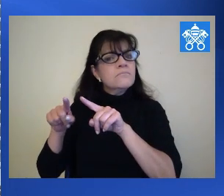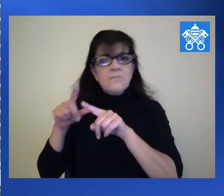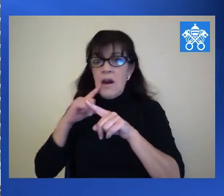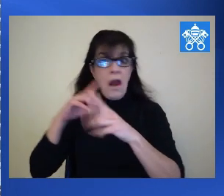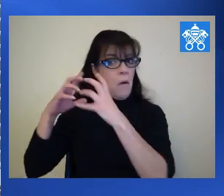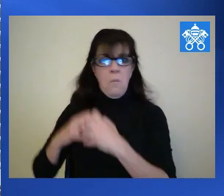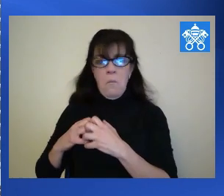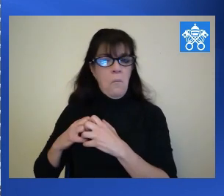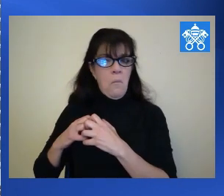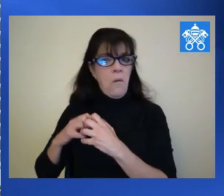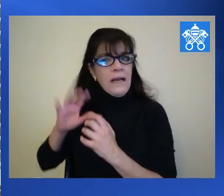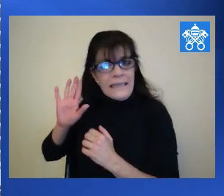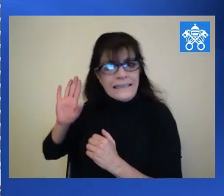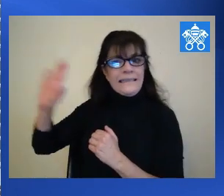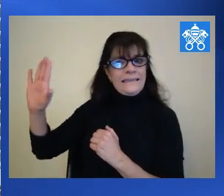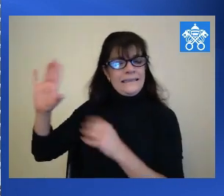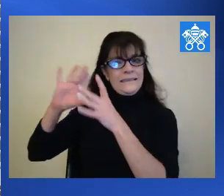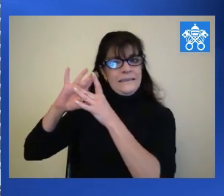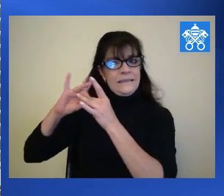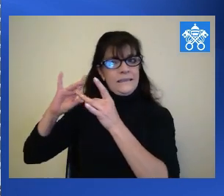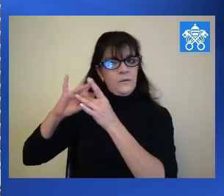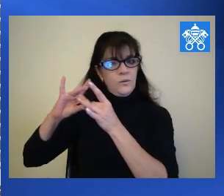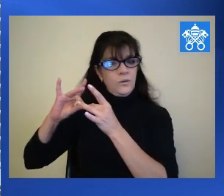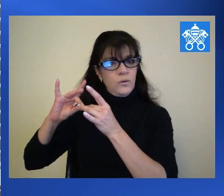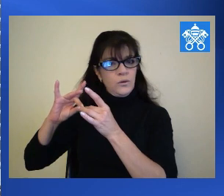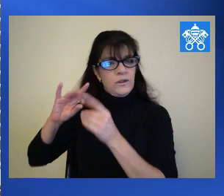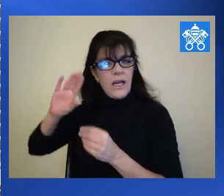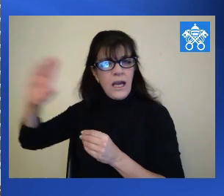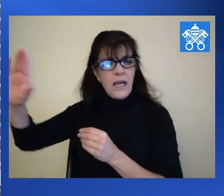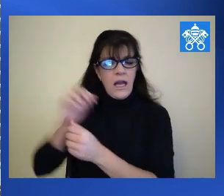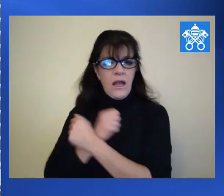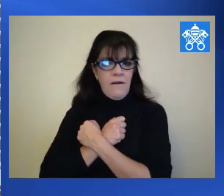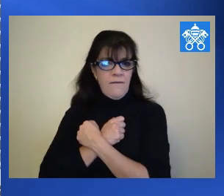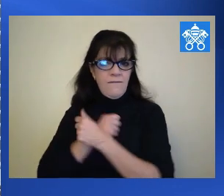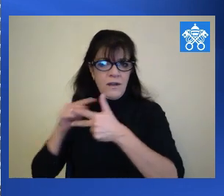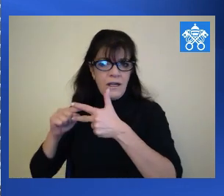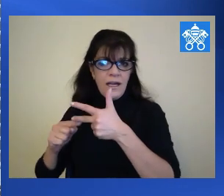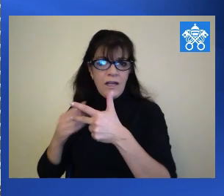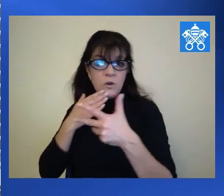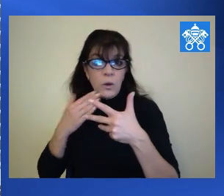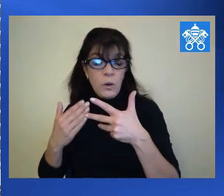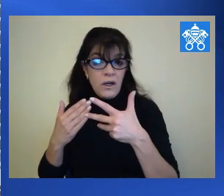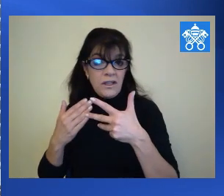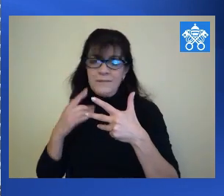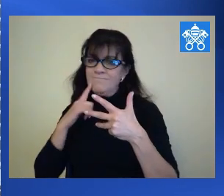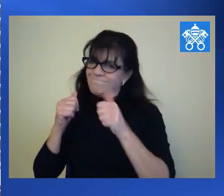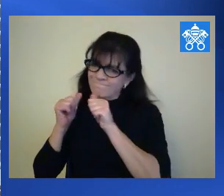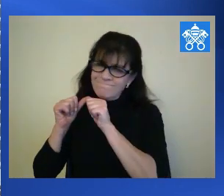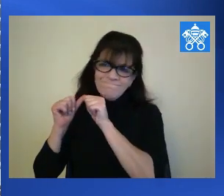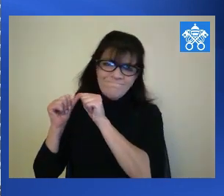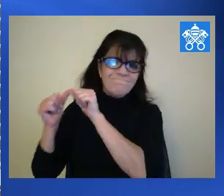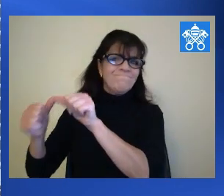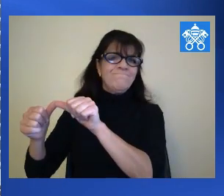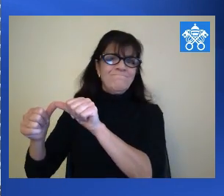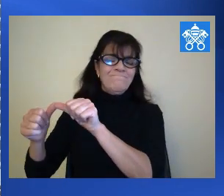collapse, to build on His Word, to build on His love, on His goodness. This doesn't